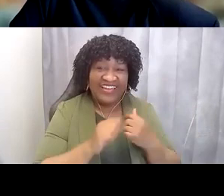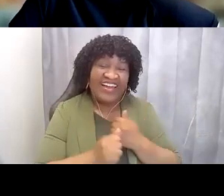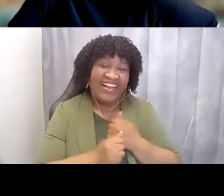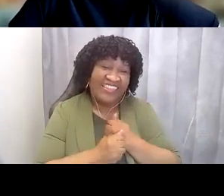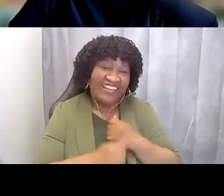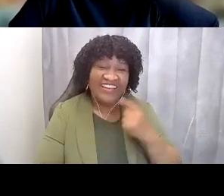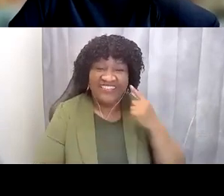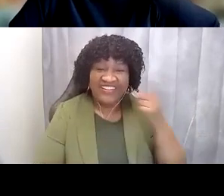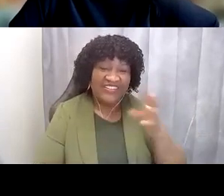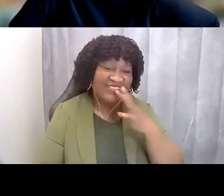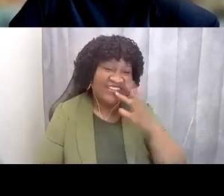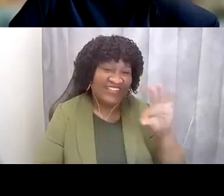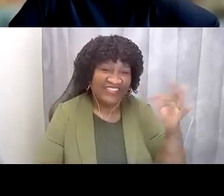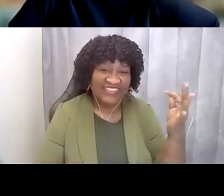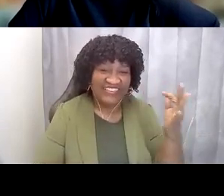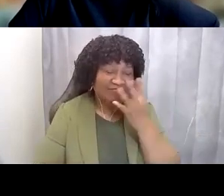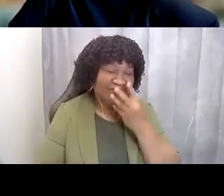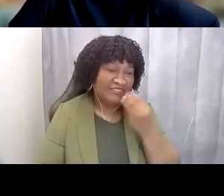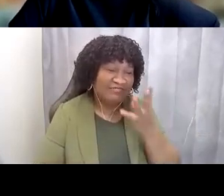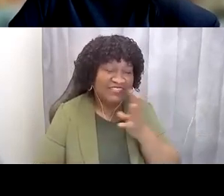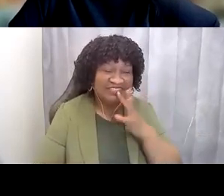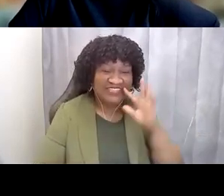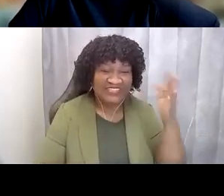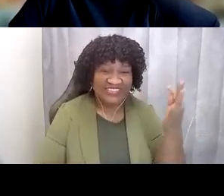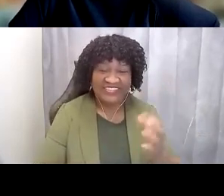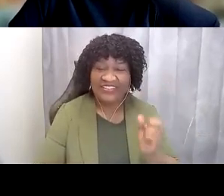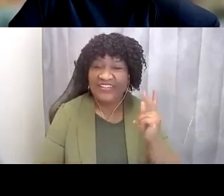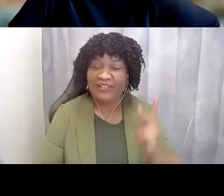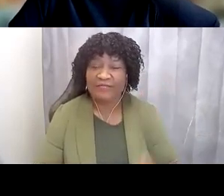French though. It's very pretty.